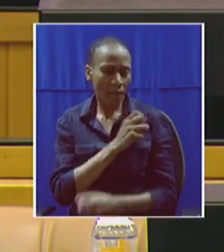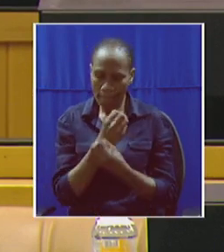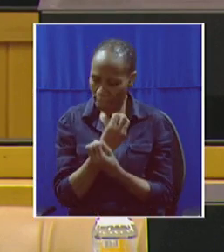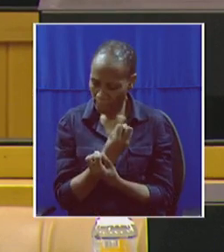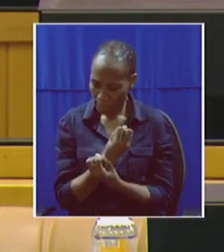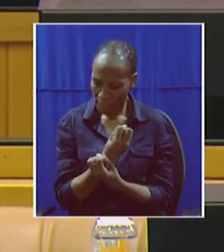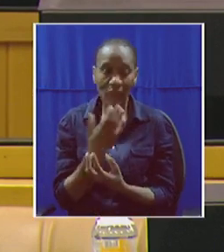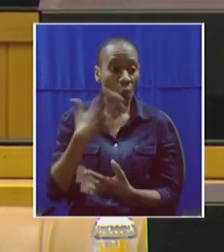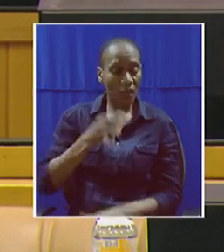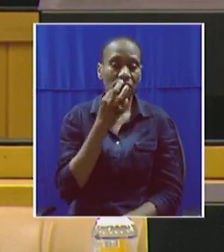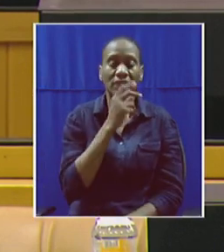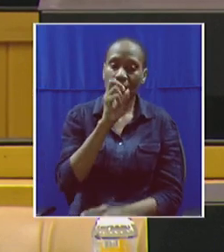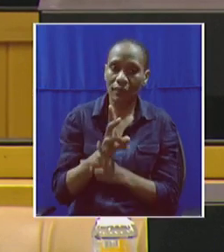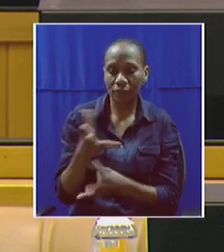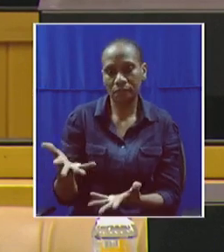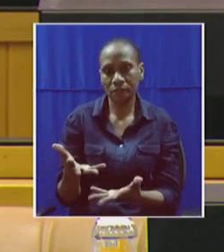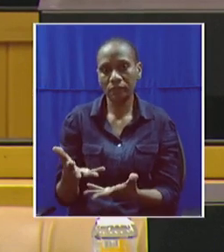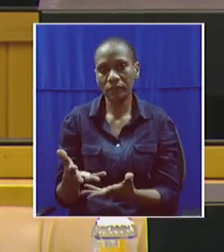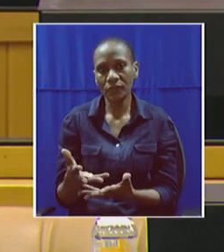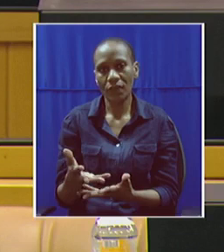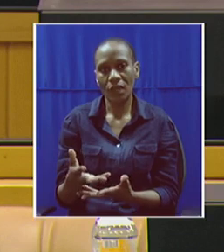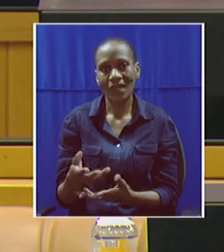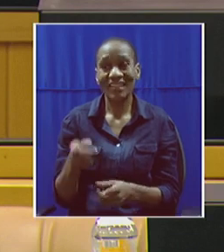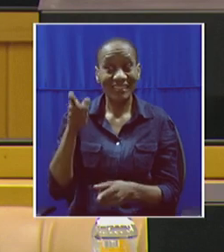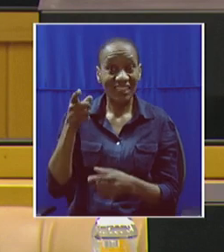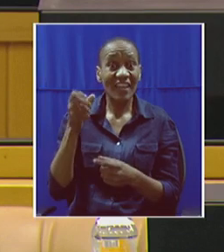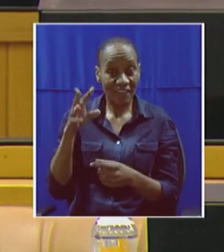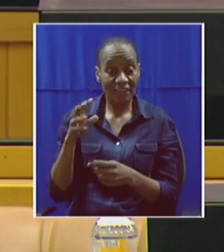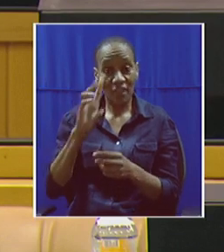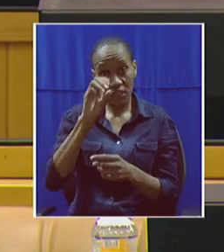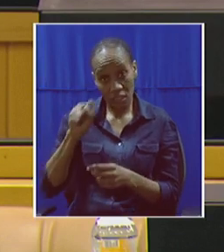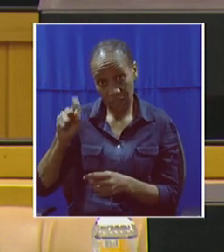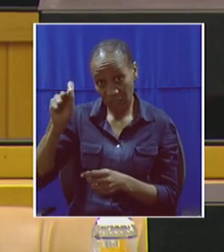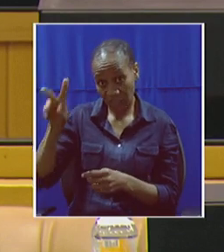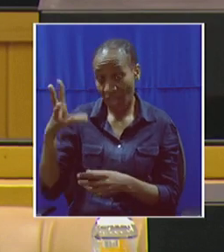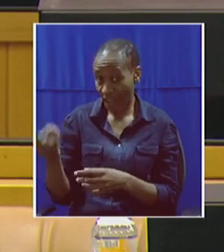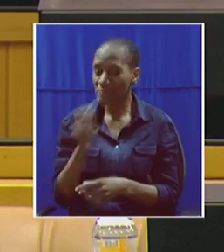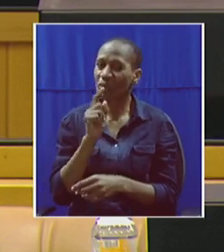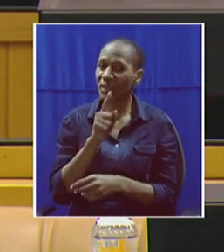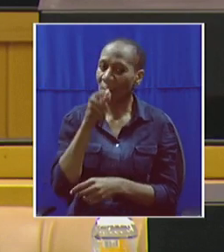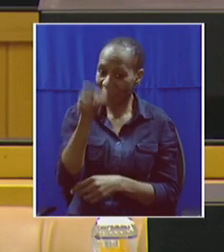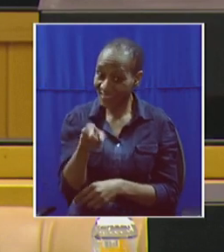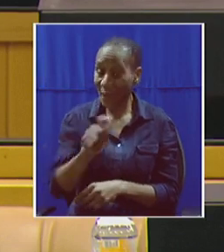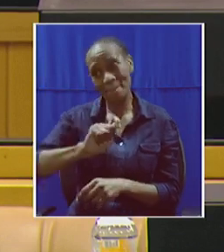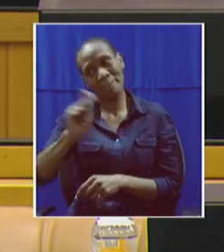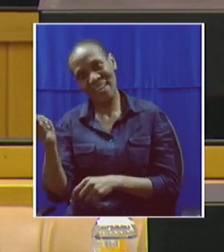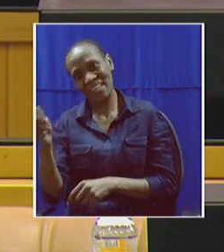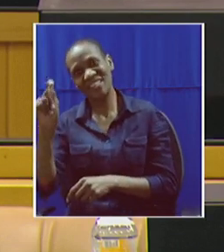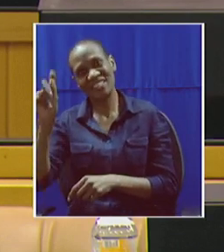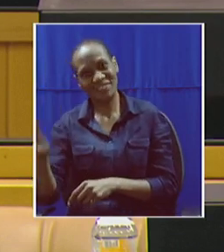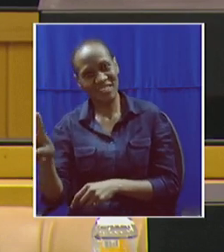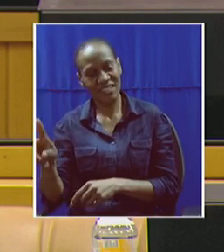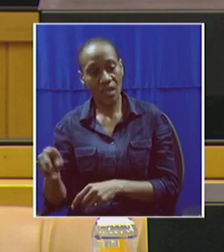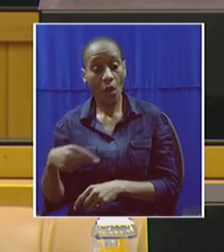are also saying that is pay TV we are offering free to